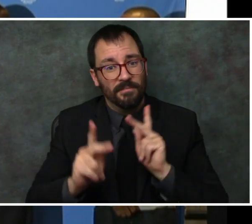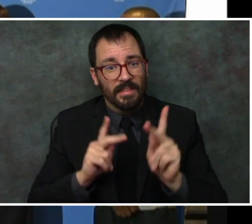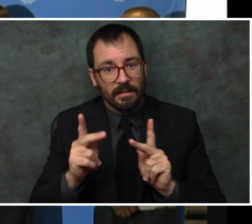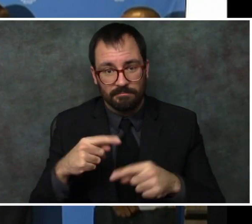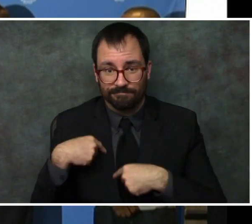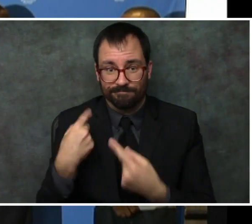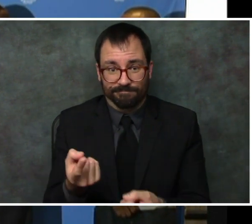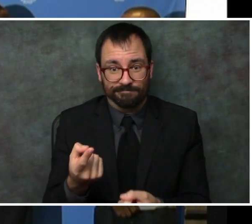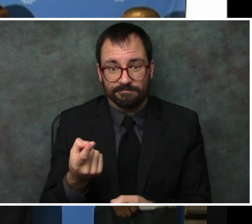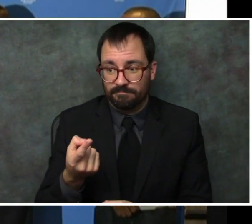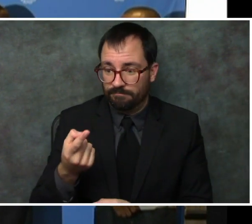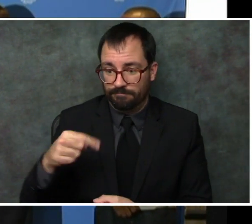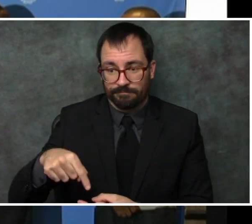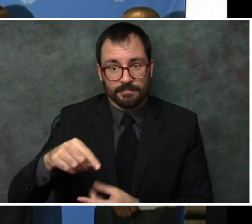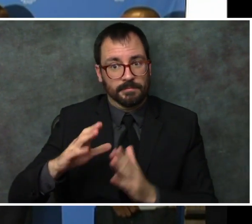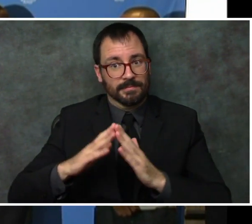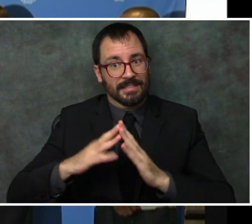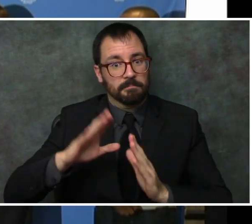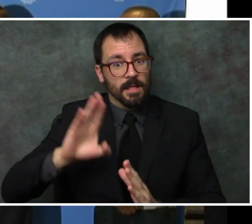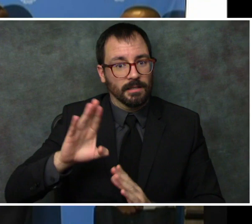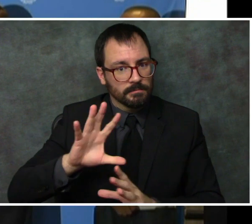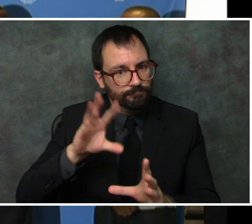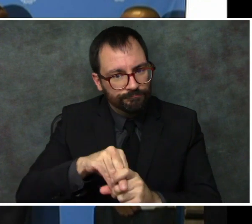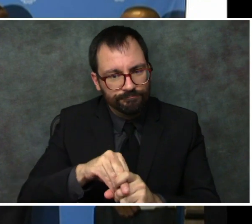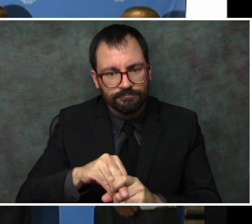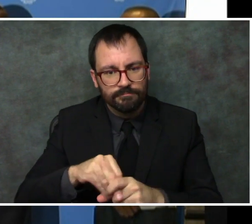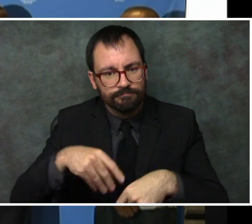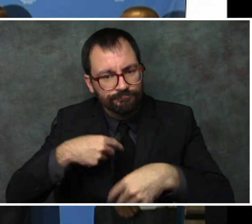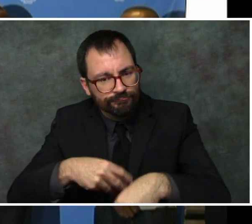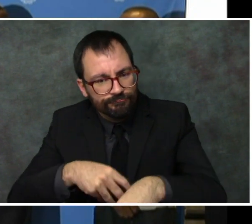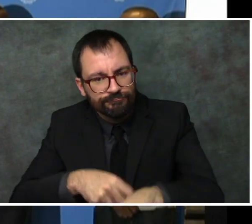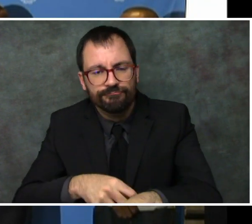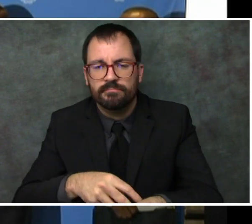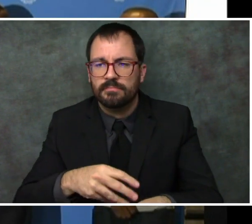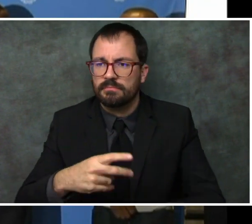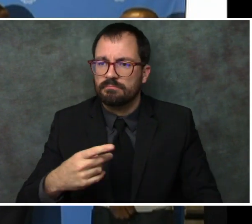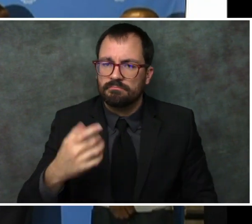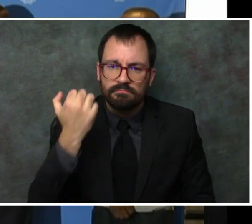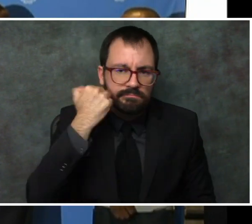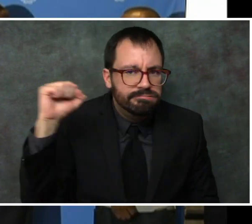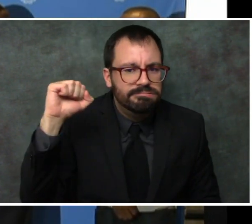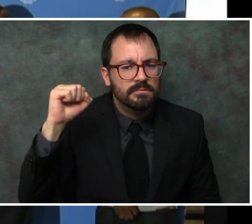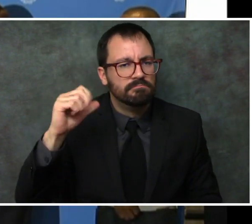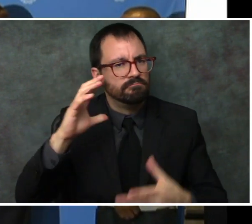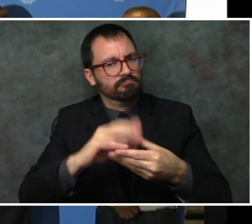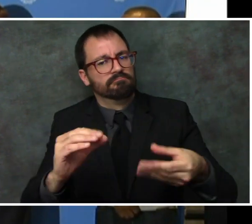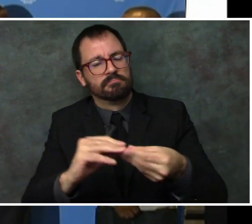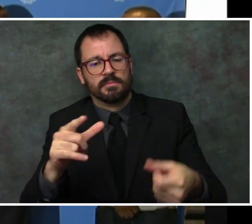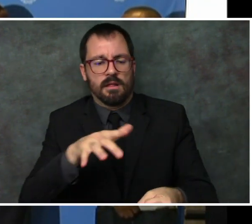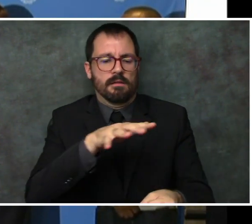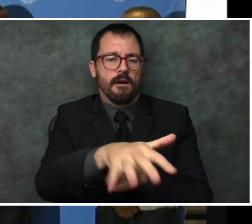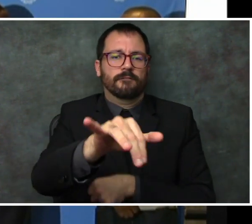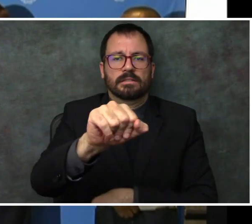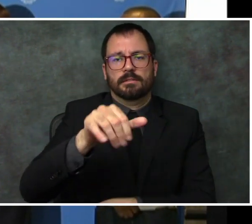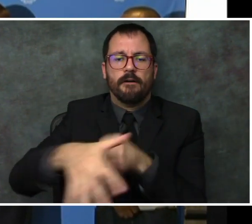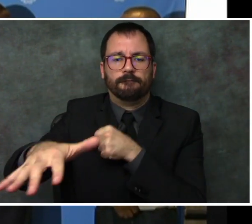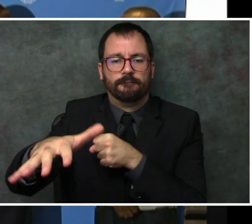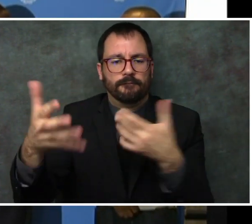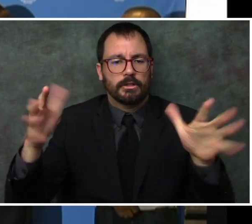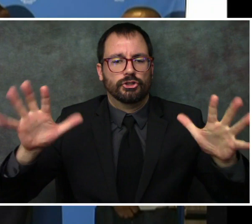the residents from across the city and also other members of our community who have been on the